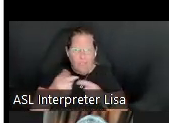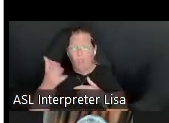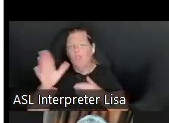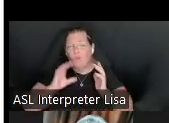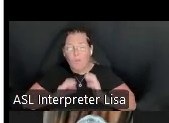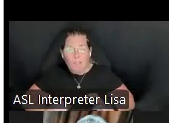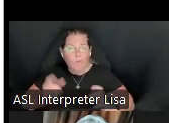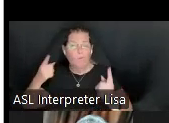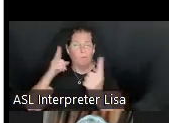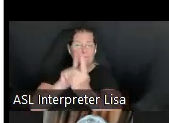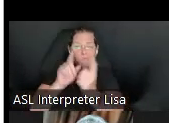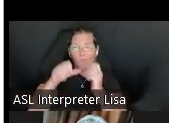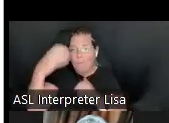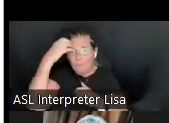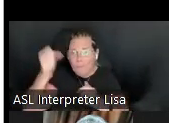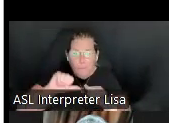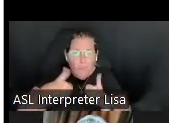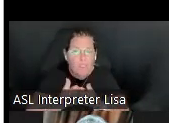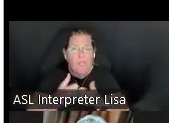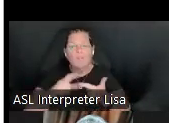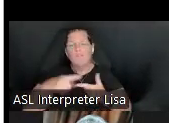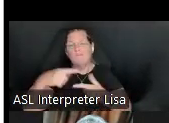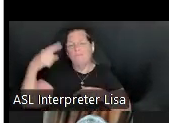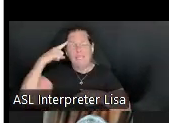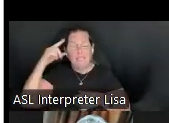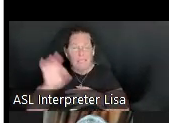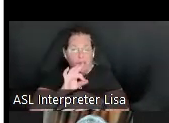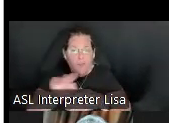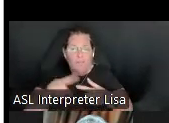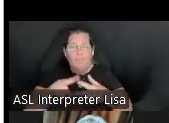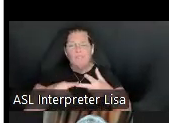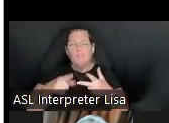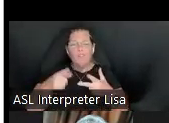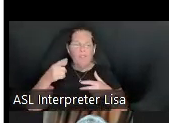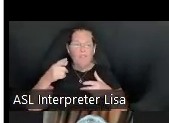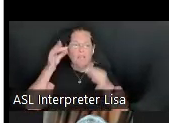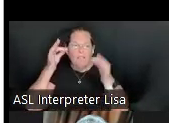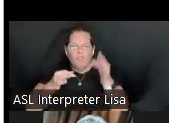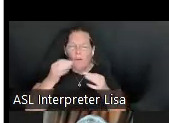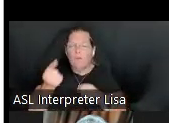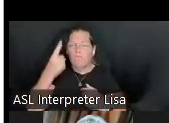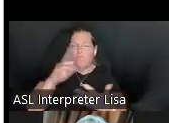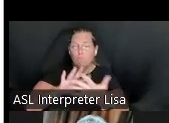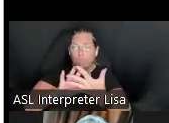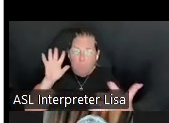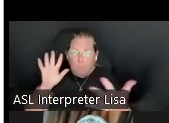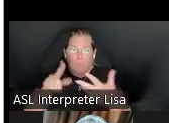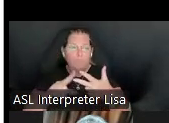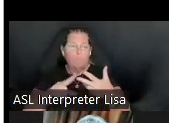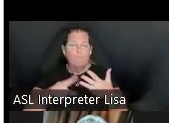Memory challenges, intellectual function issues, judgment and abstraction, problems